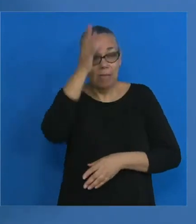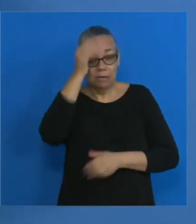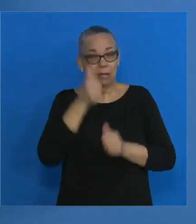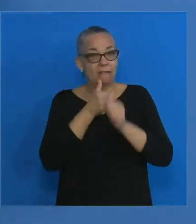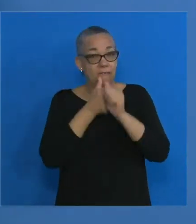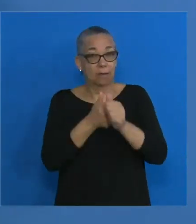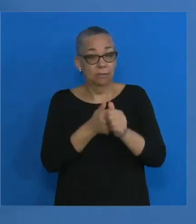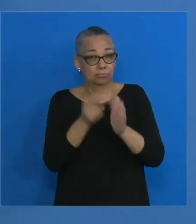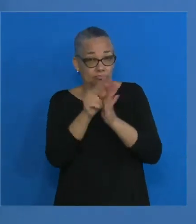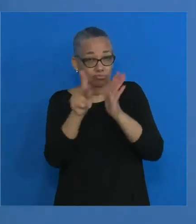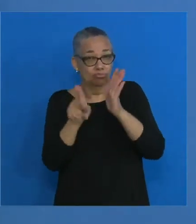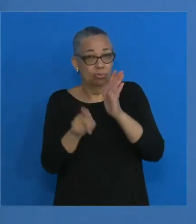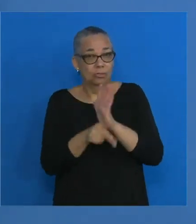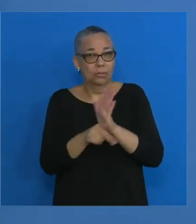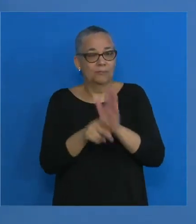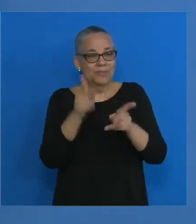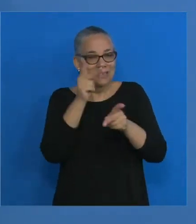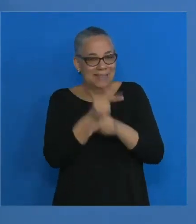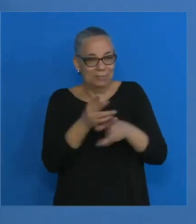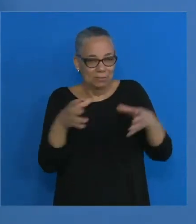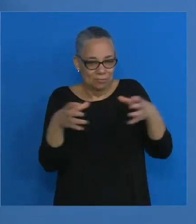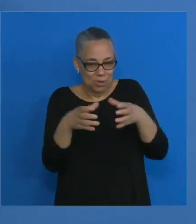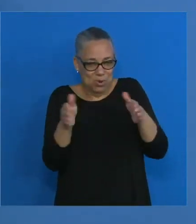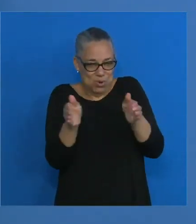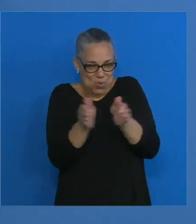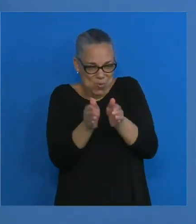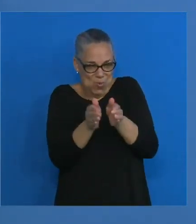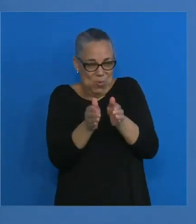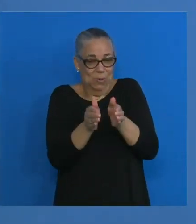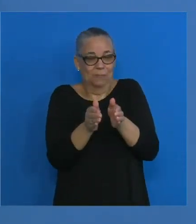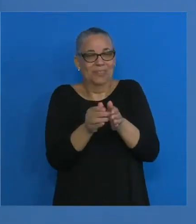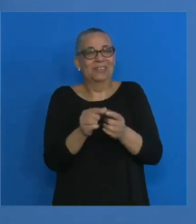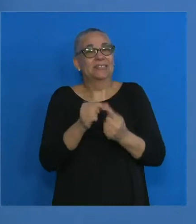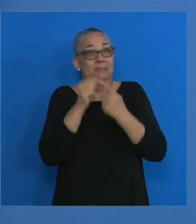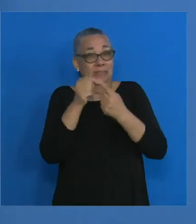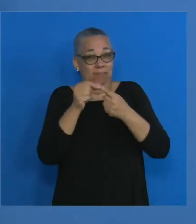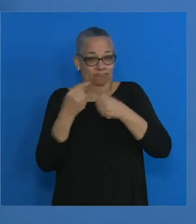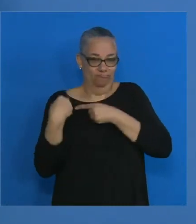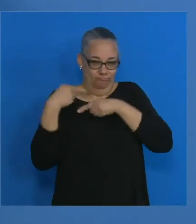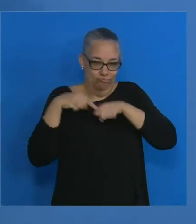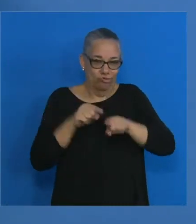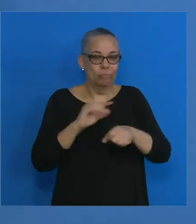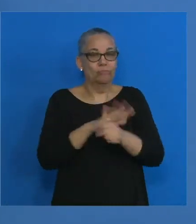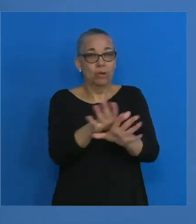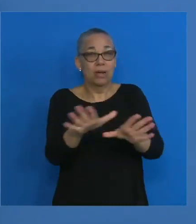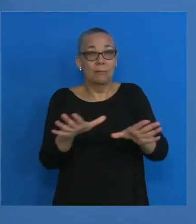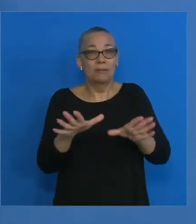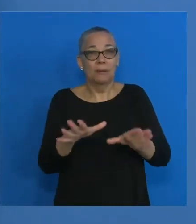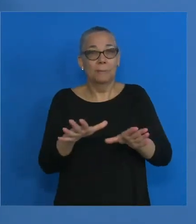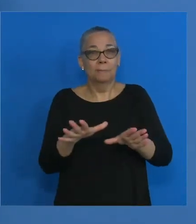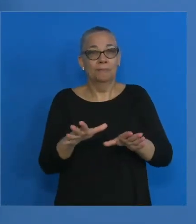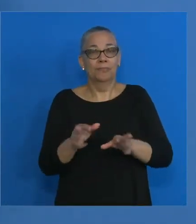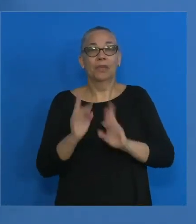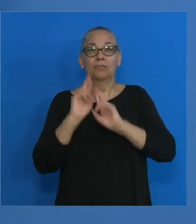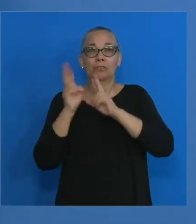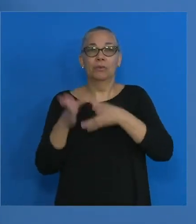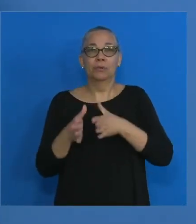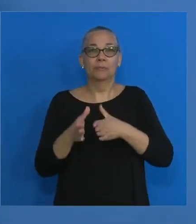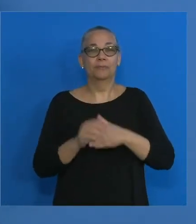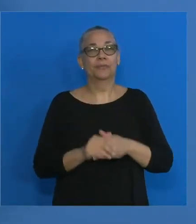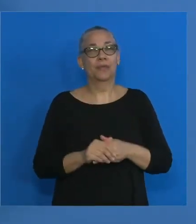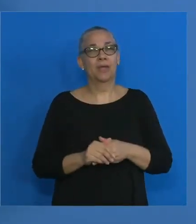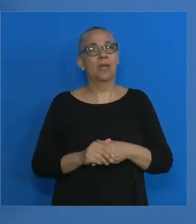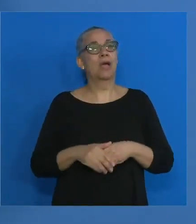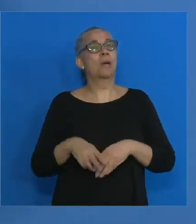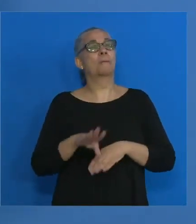health guidelines to keep your bubbles small and tight, particularly in the midst of a pandemic. Thank you. Bermuda Broadcasting has heard from